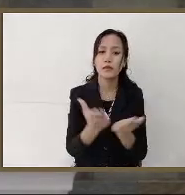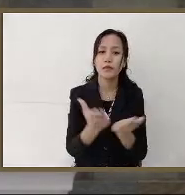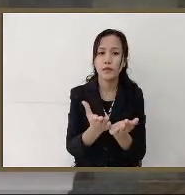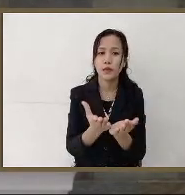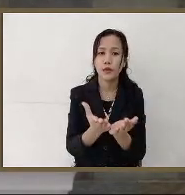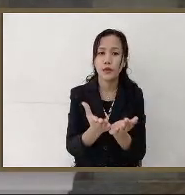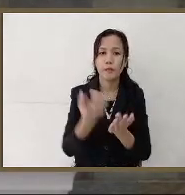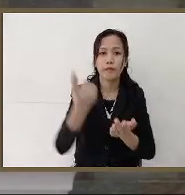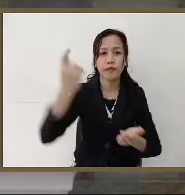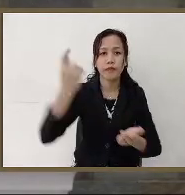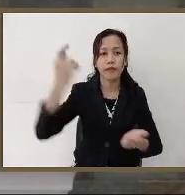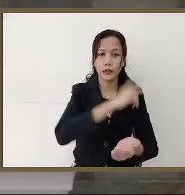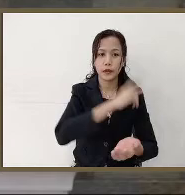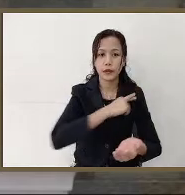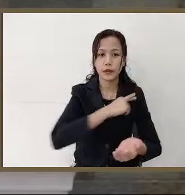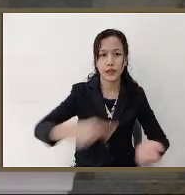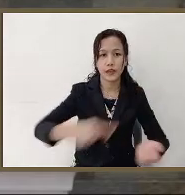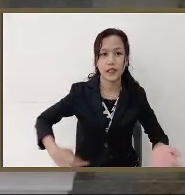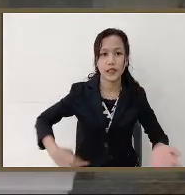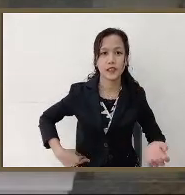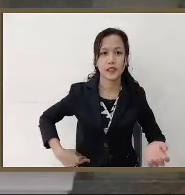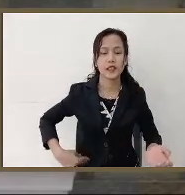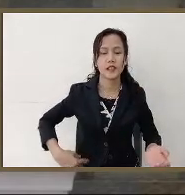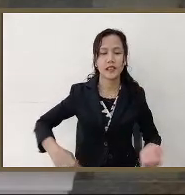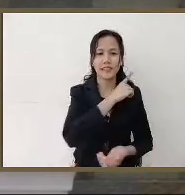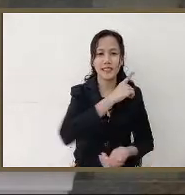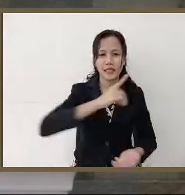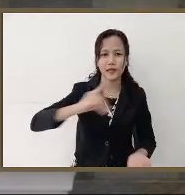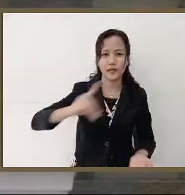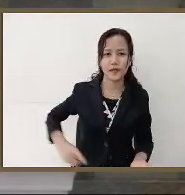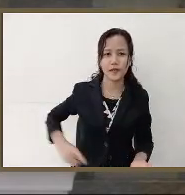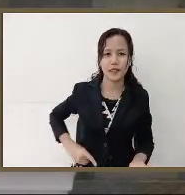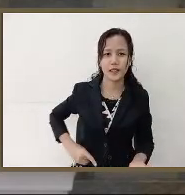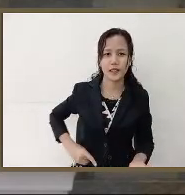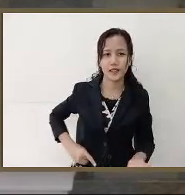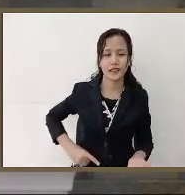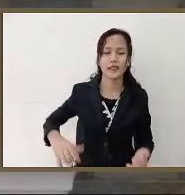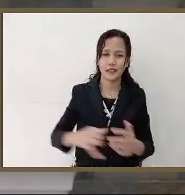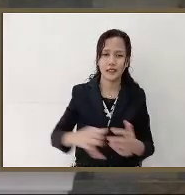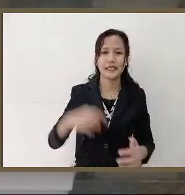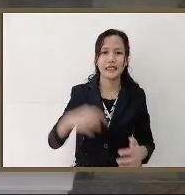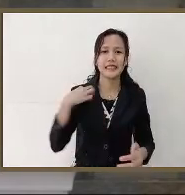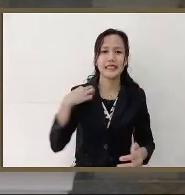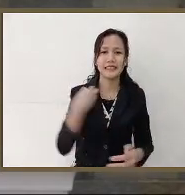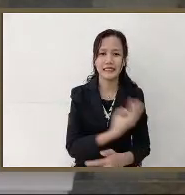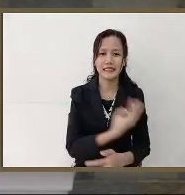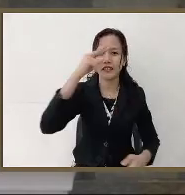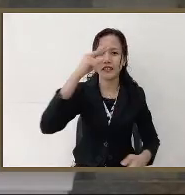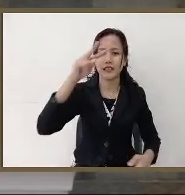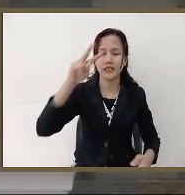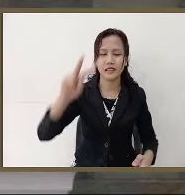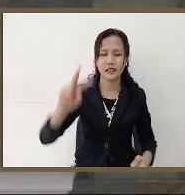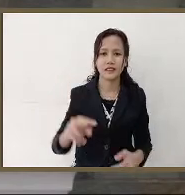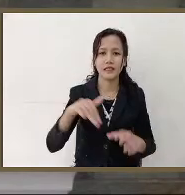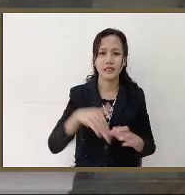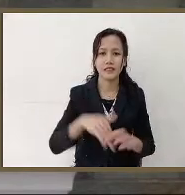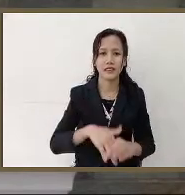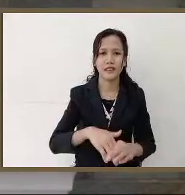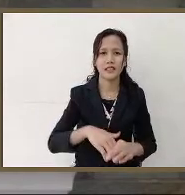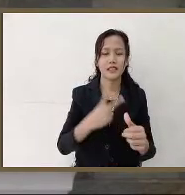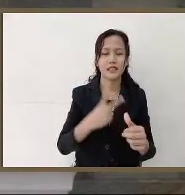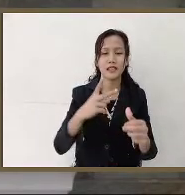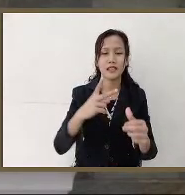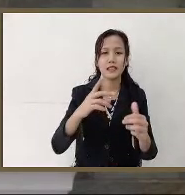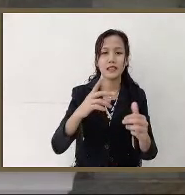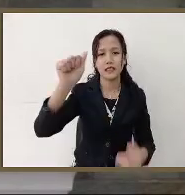reign of King David. Alright? So yan po yung makikita natin pagdating po dito sa 2 Samuel. Now, as we